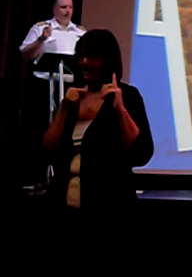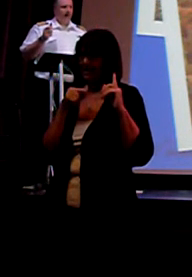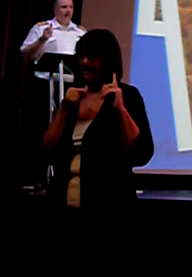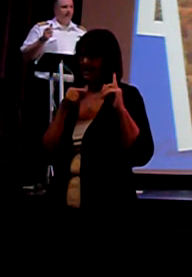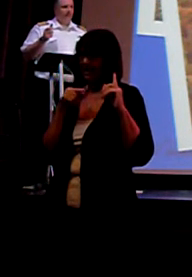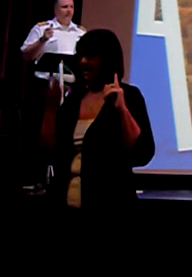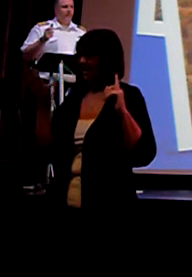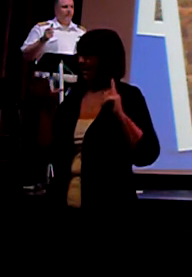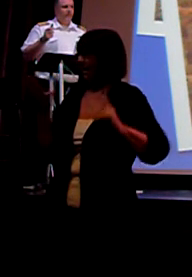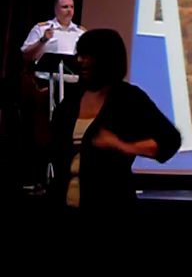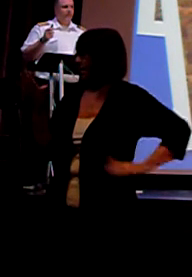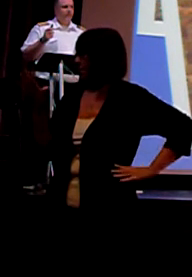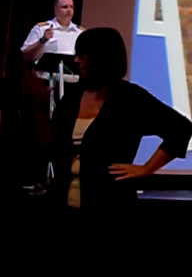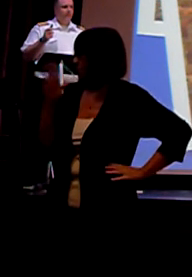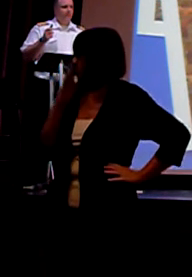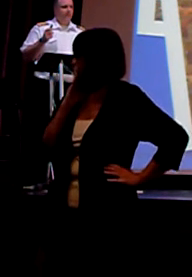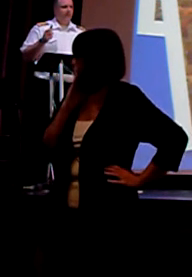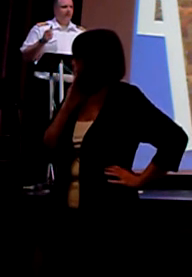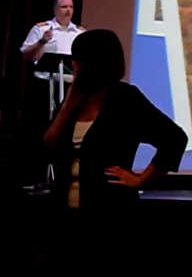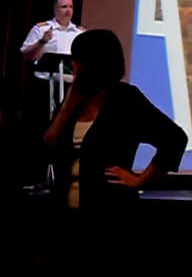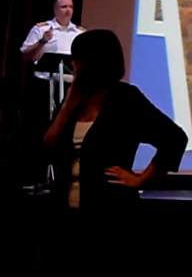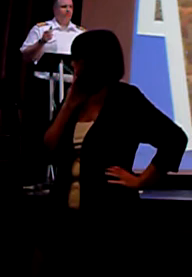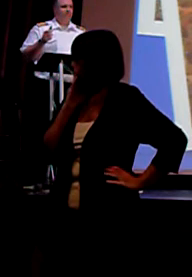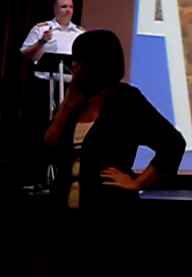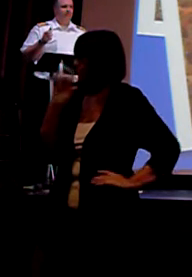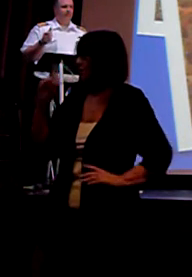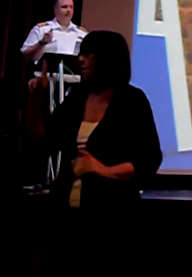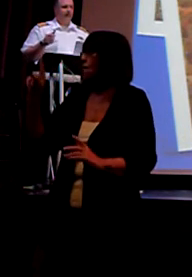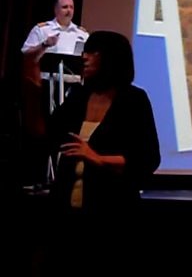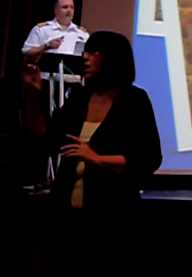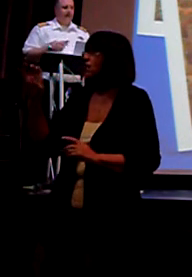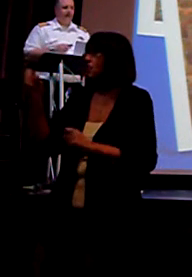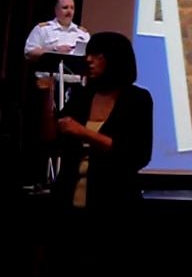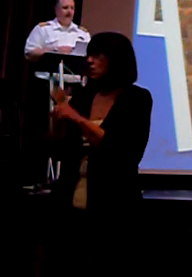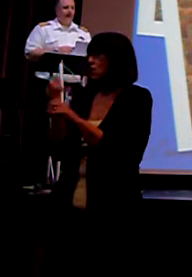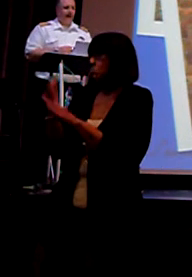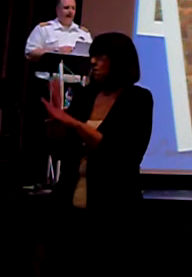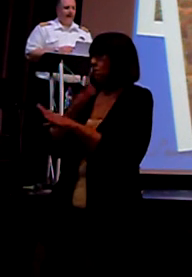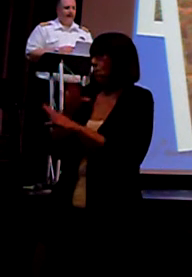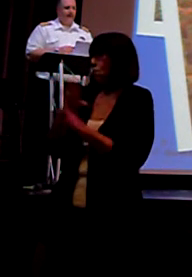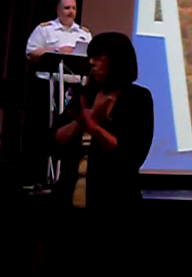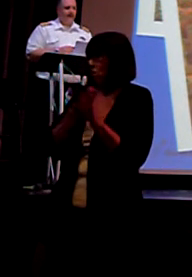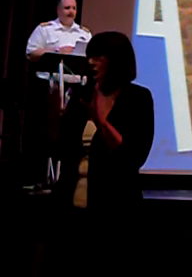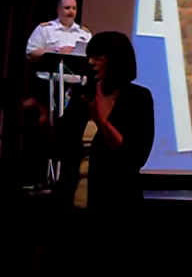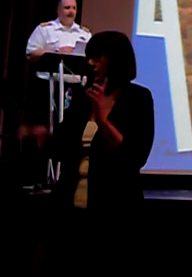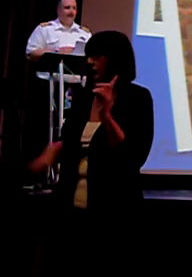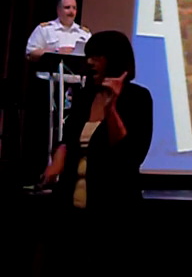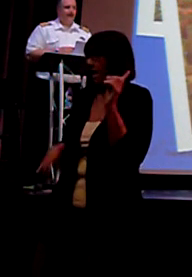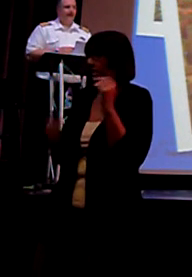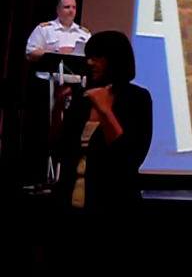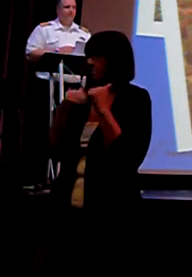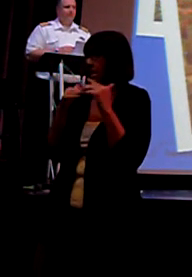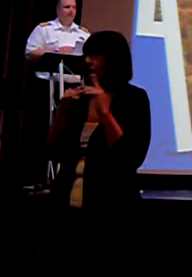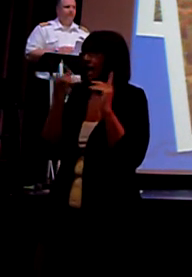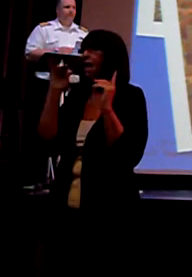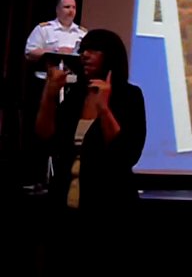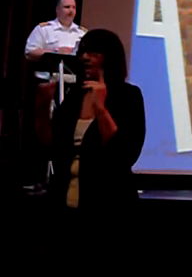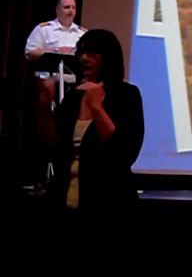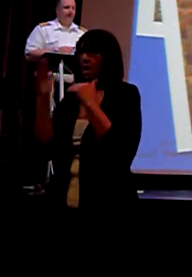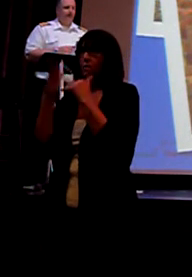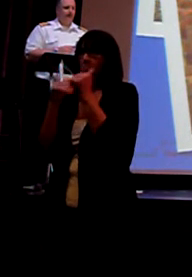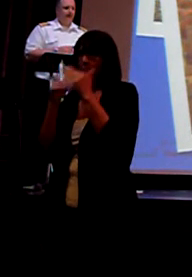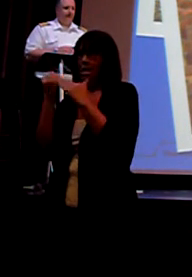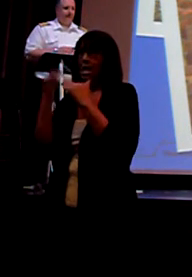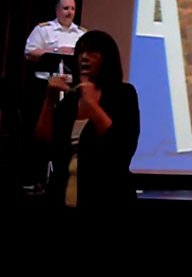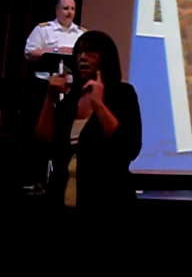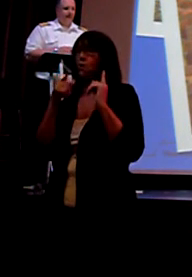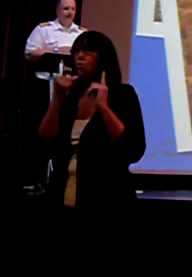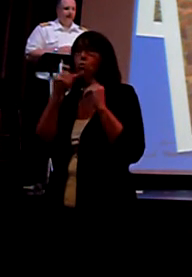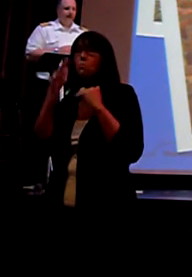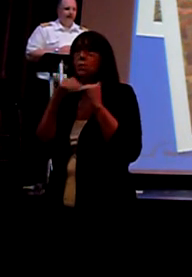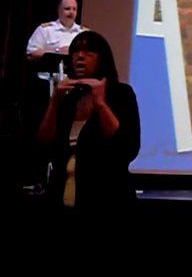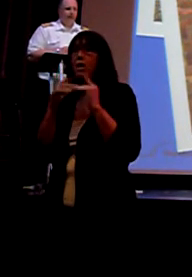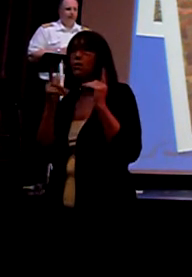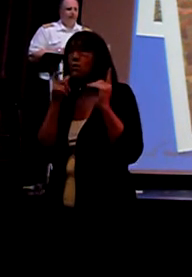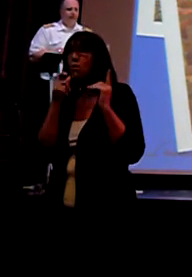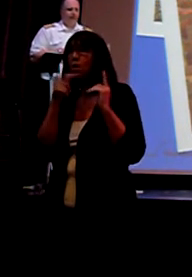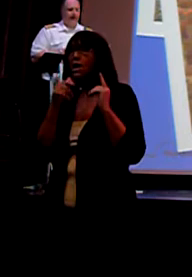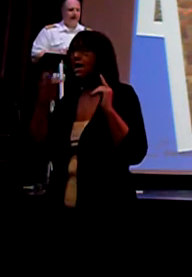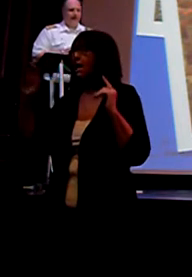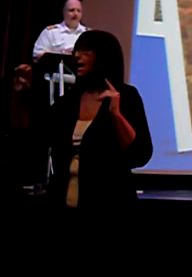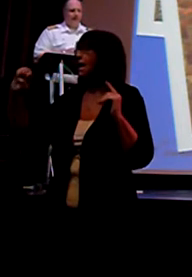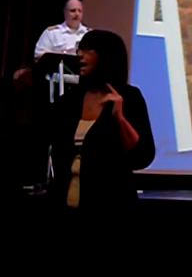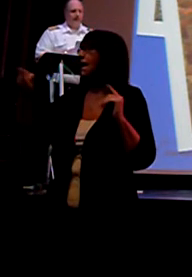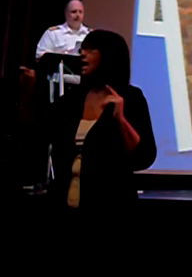about 100 years before Christ. And that was built by the